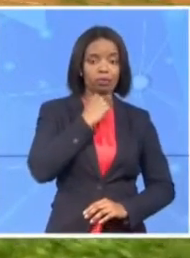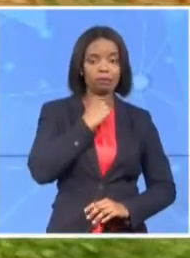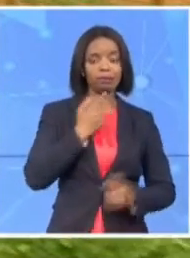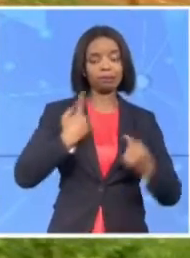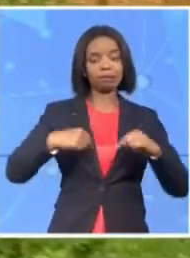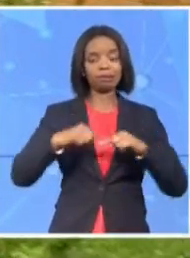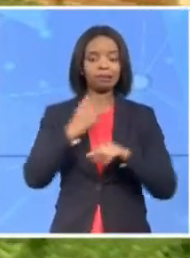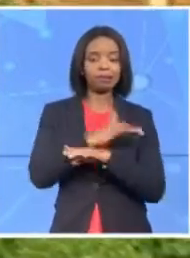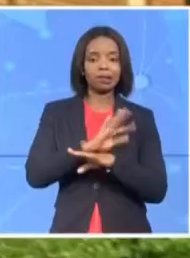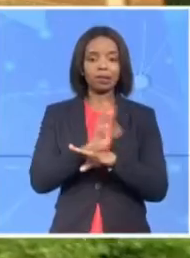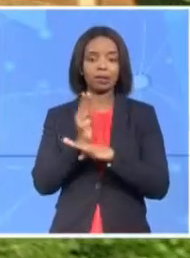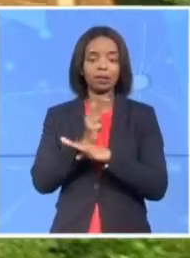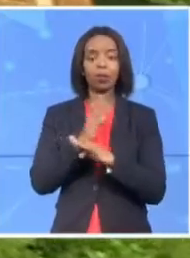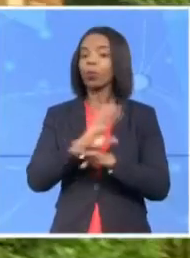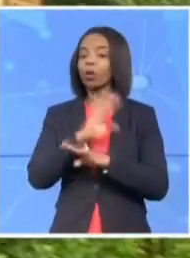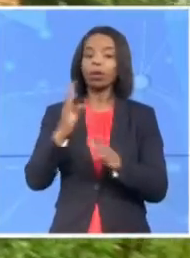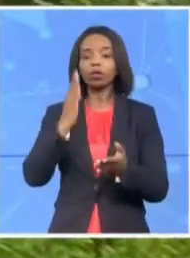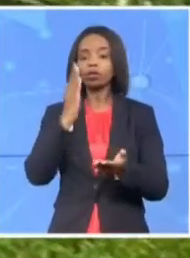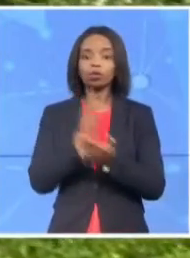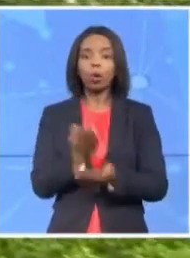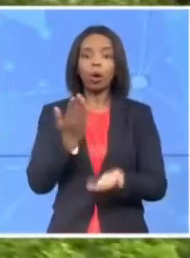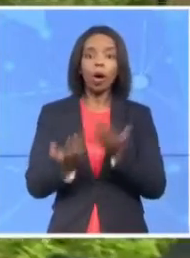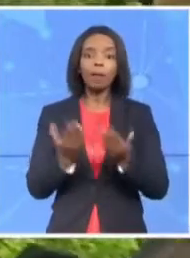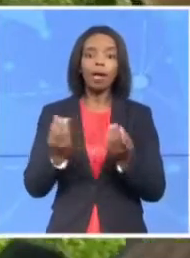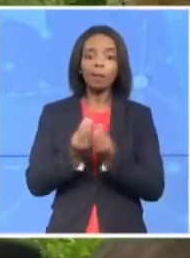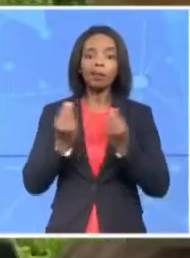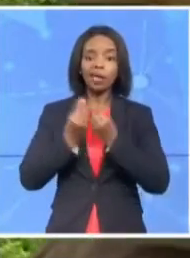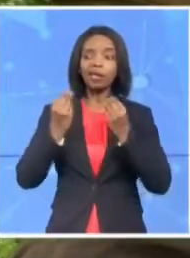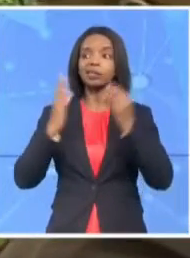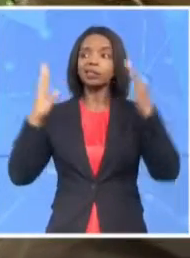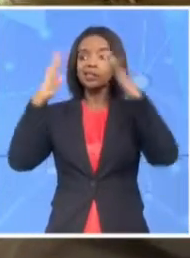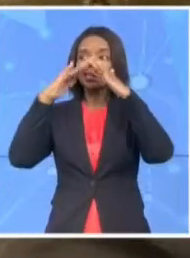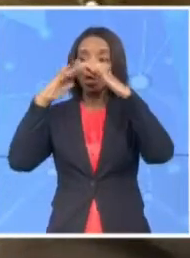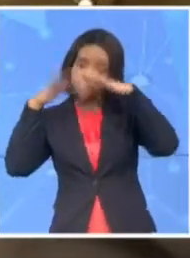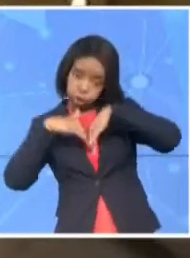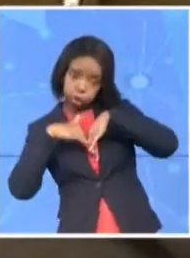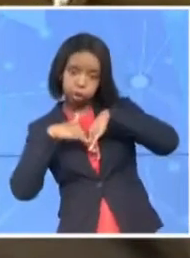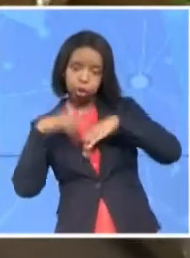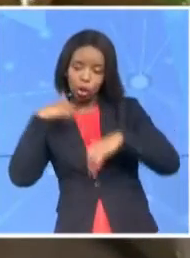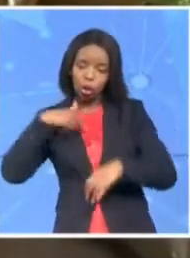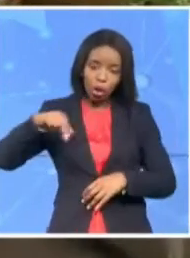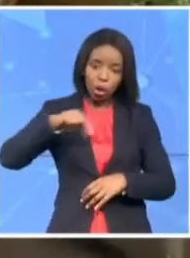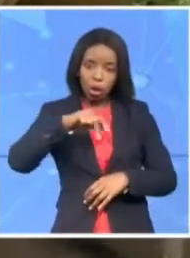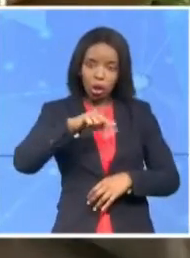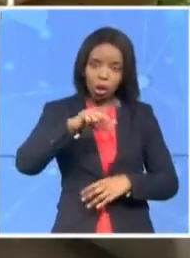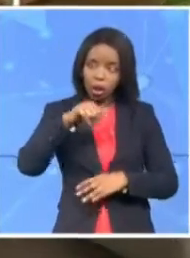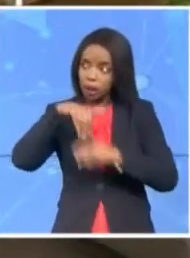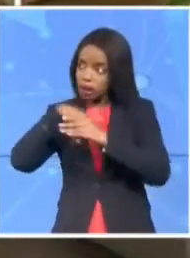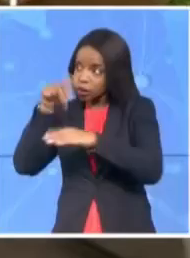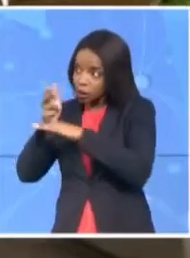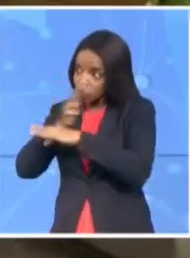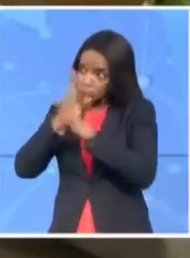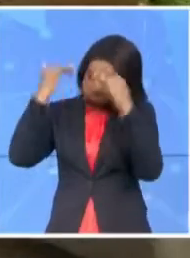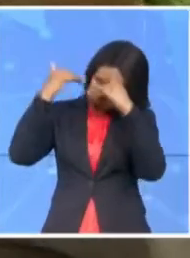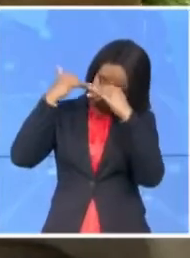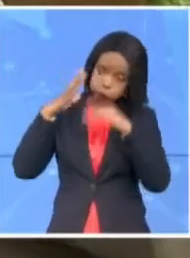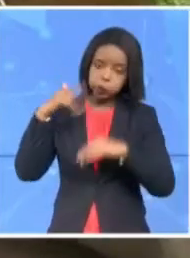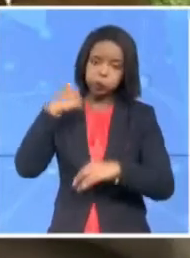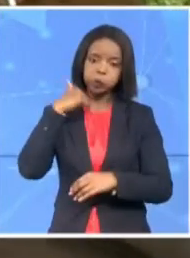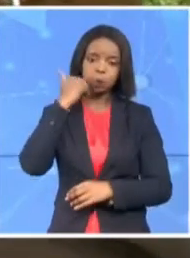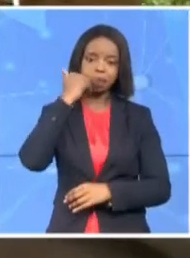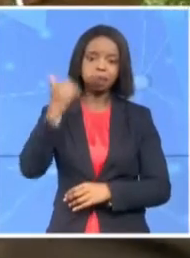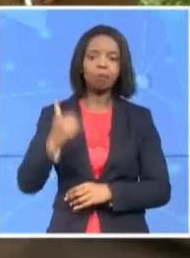you, and that would be tragic. And of course, this is what we're talking about. There's the learners from Lemana High